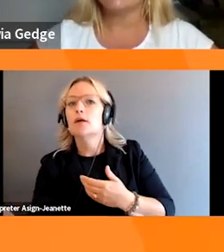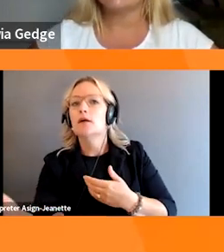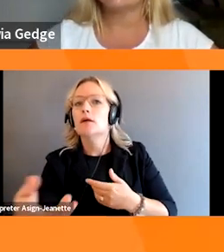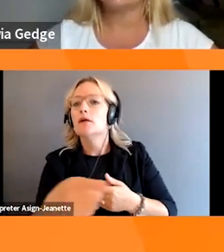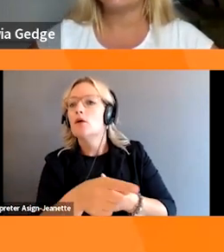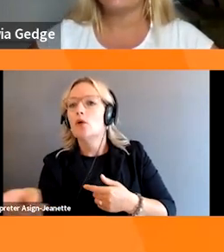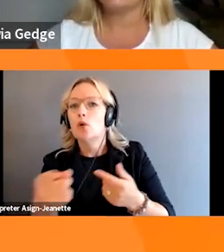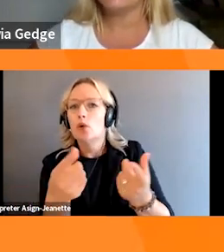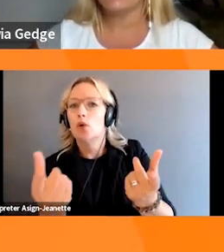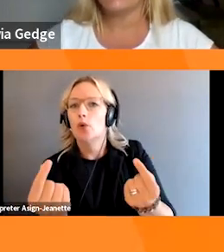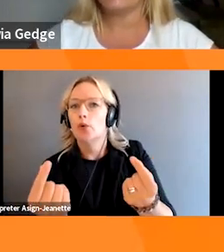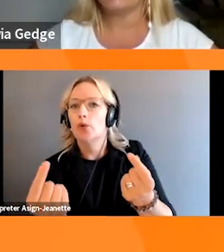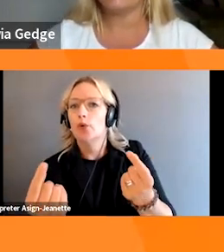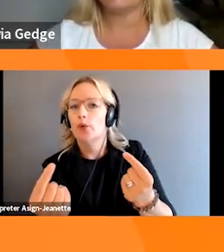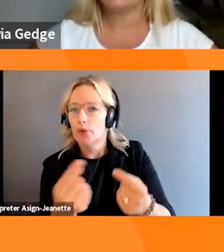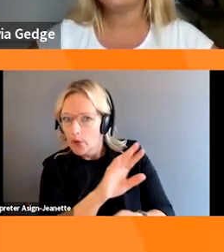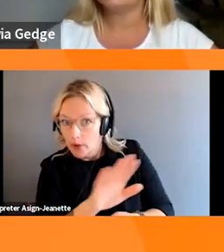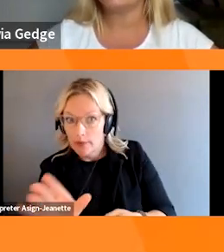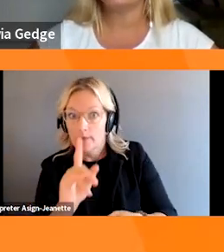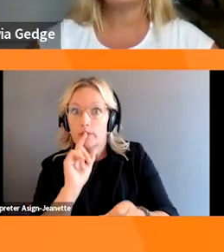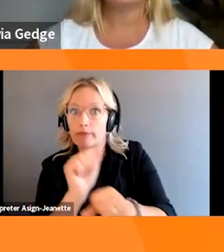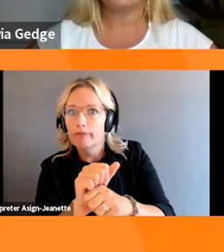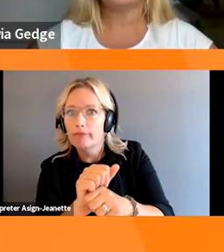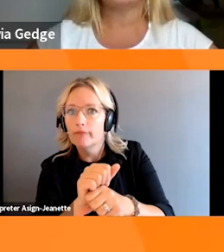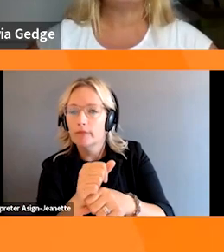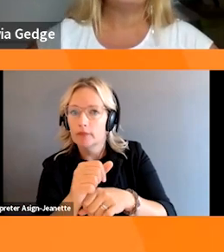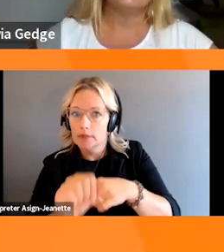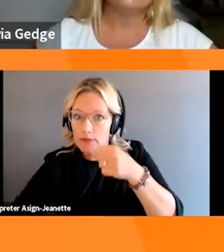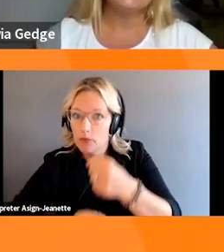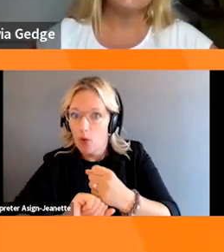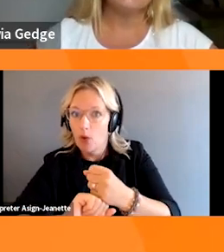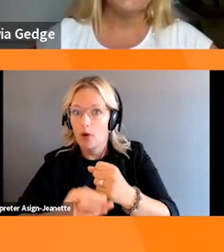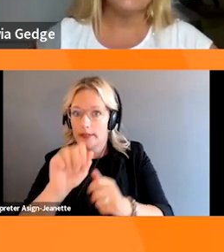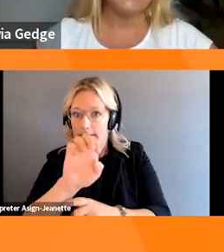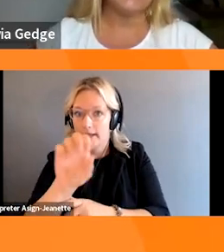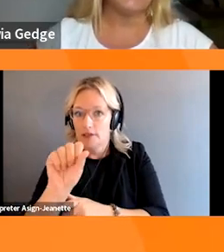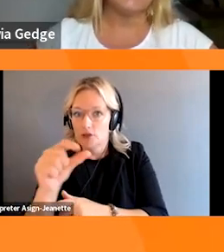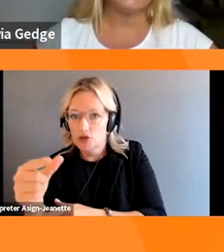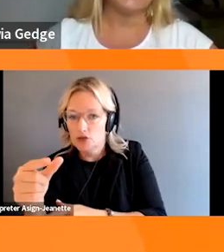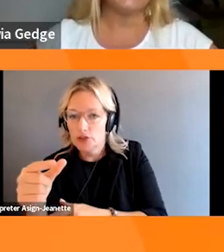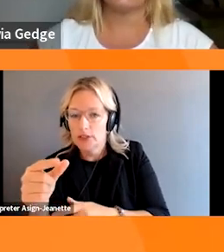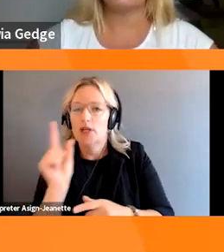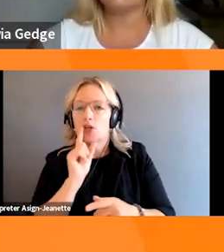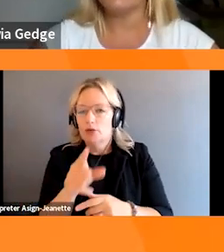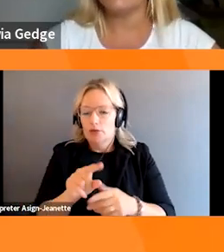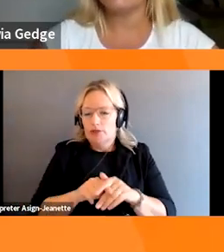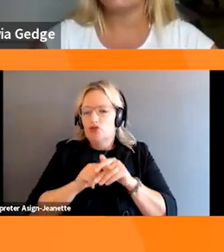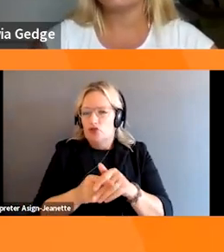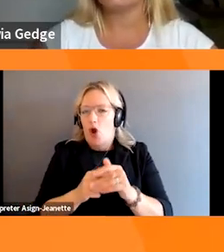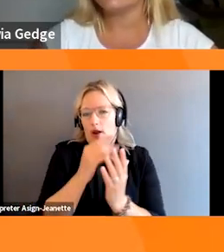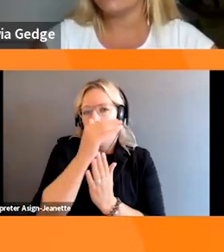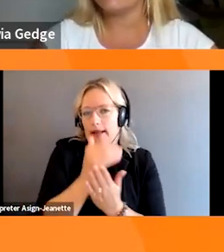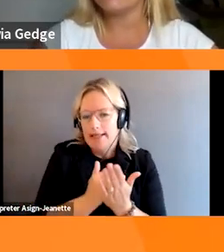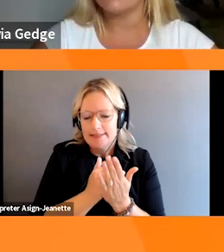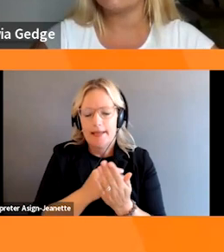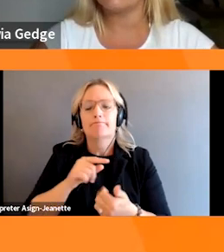creating a supplier chain policy where you need sort of your supply chain to be compliant